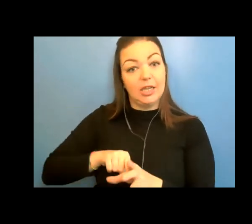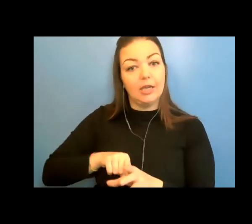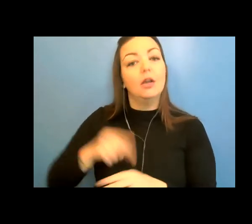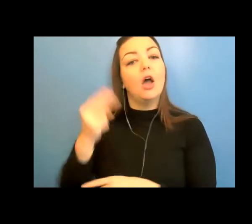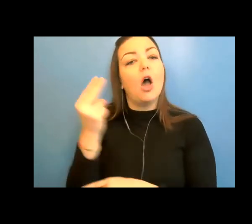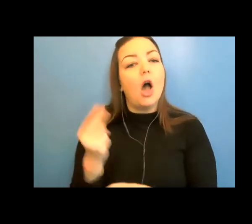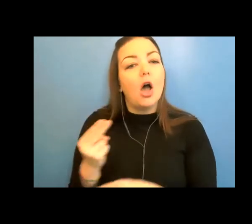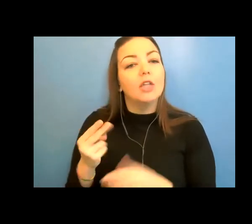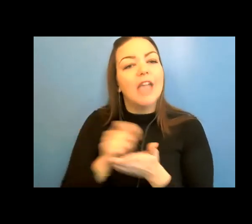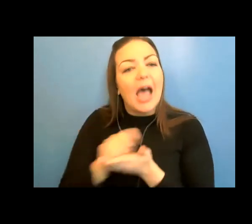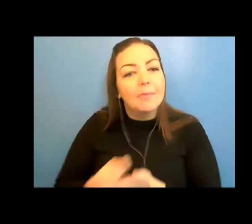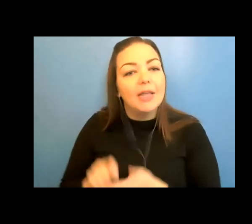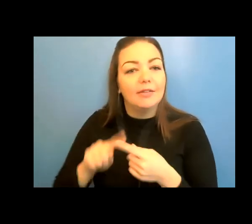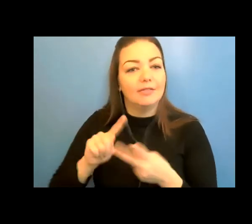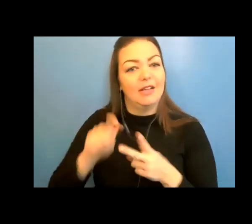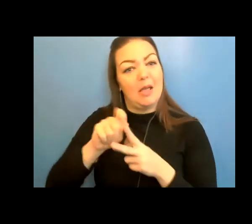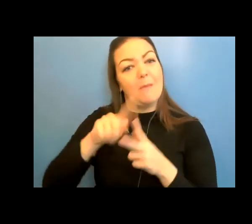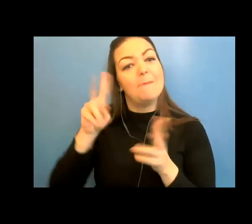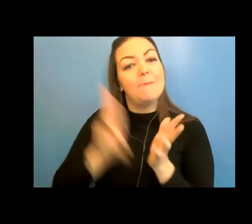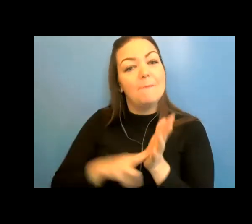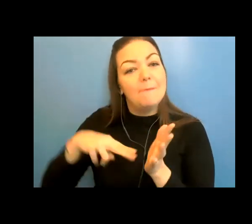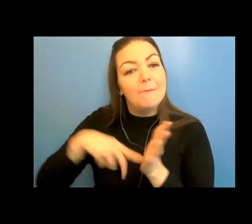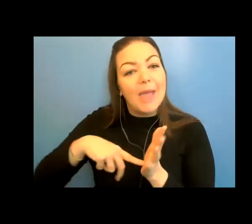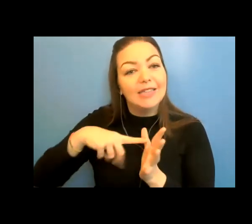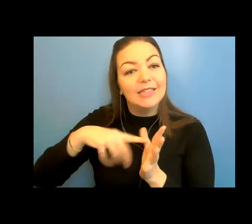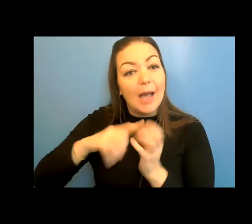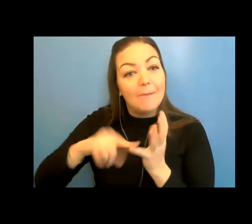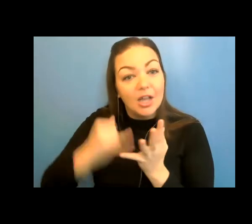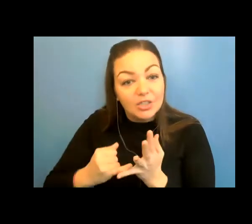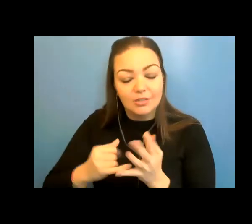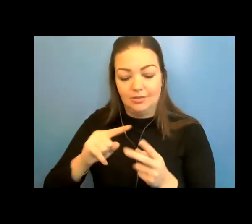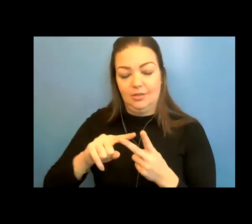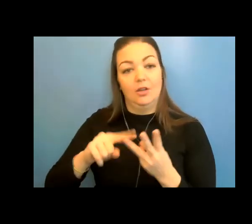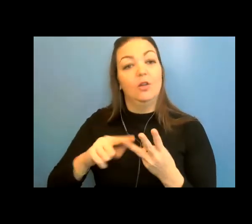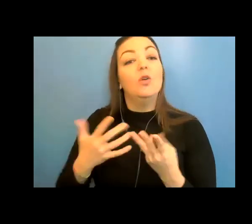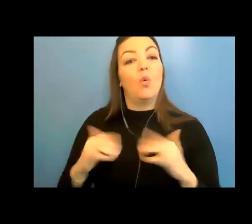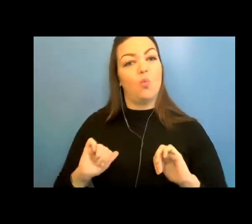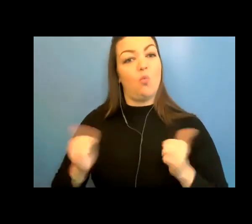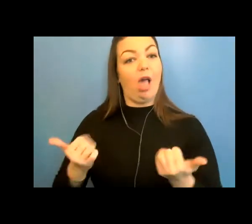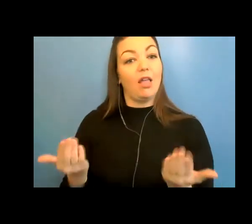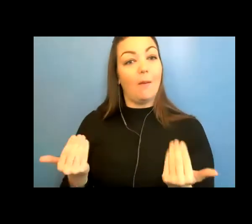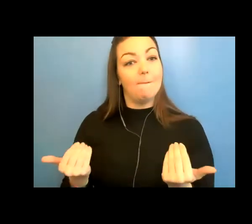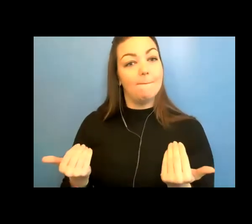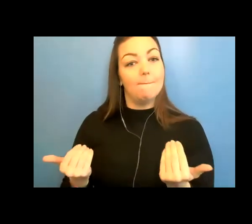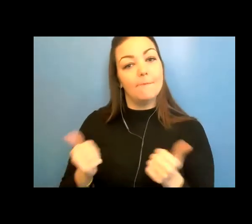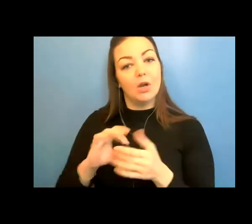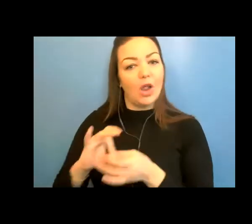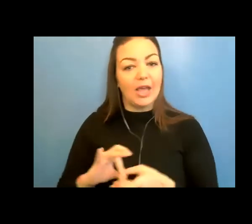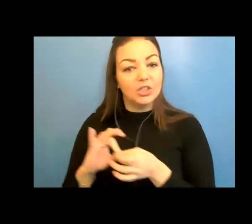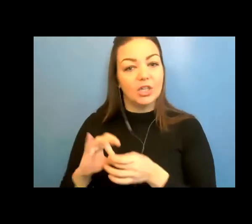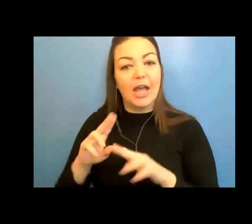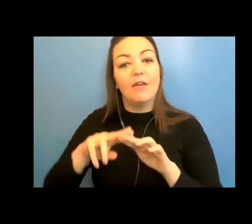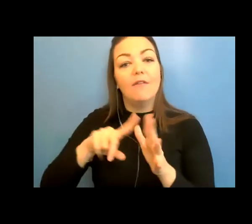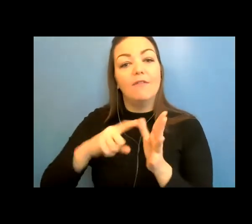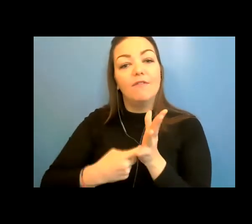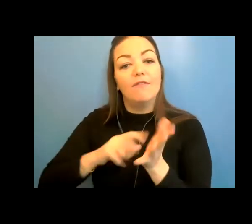Admin, Pentabus, Welcome Collection, and Farnham Maltings. Our R&D